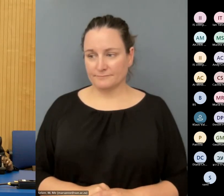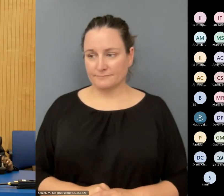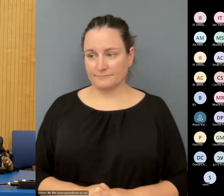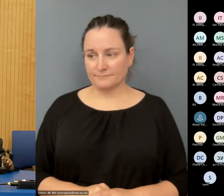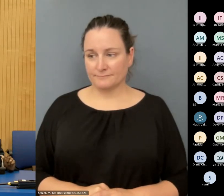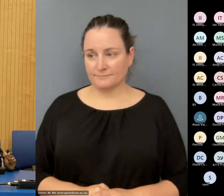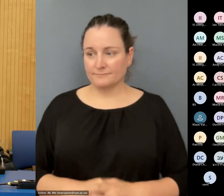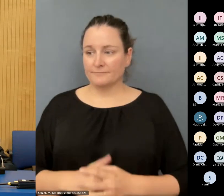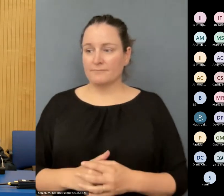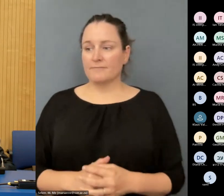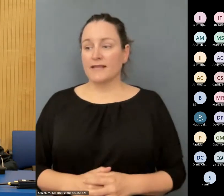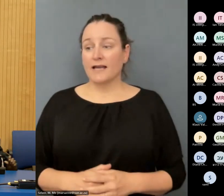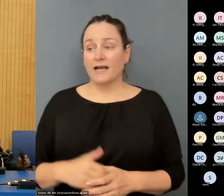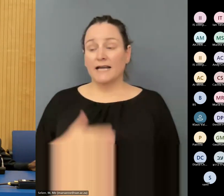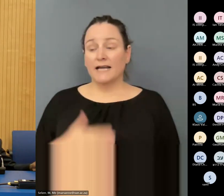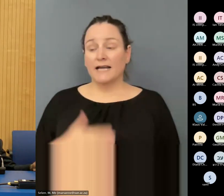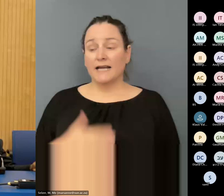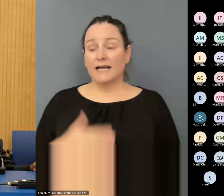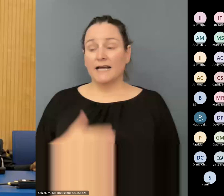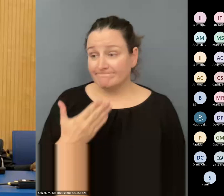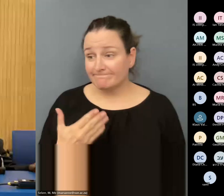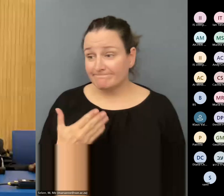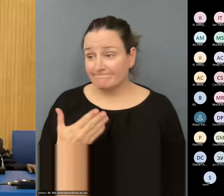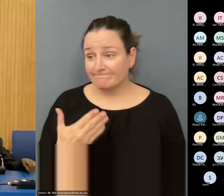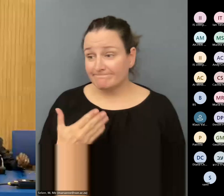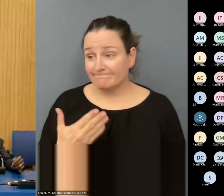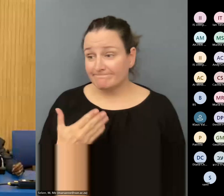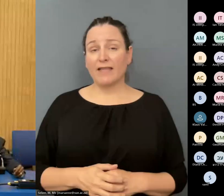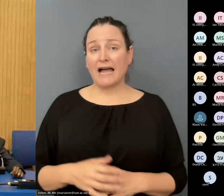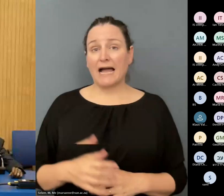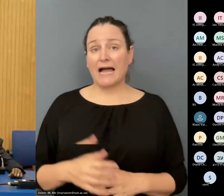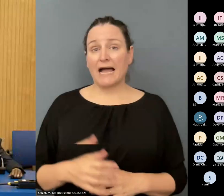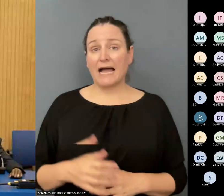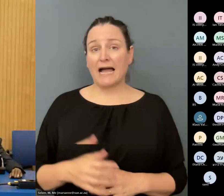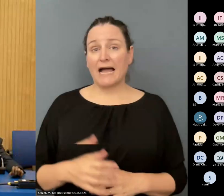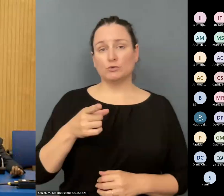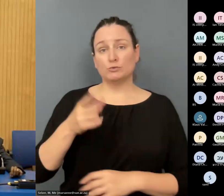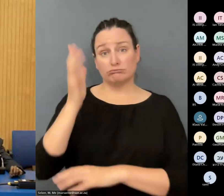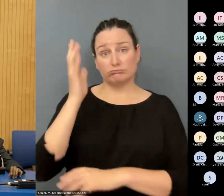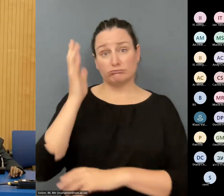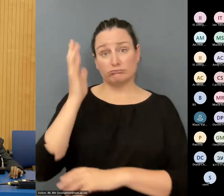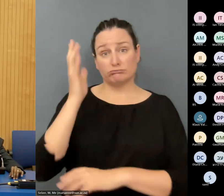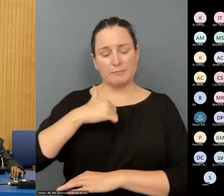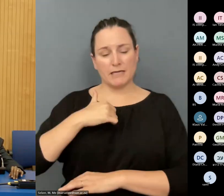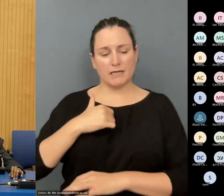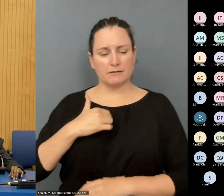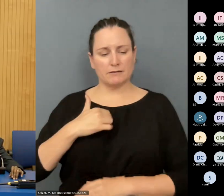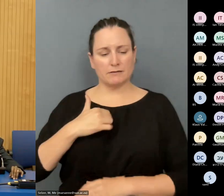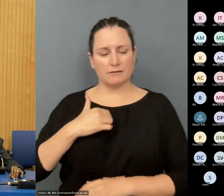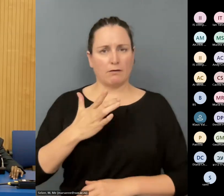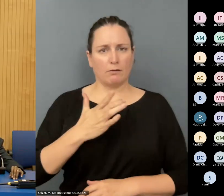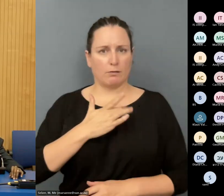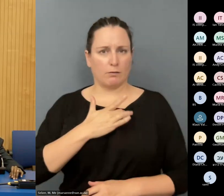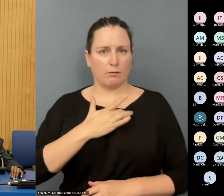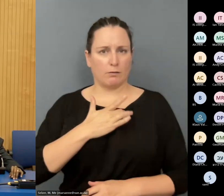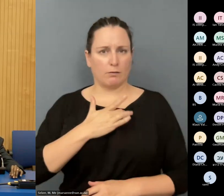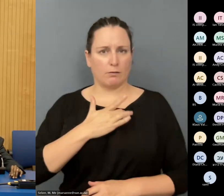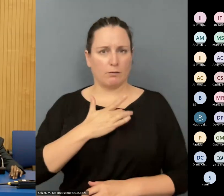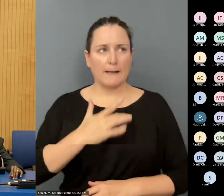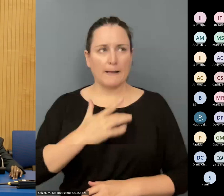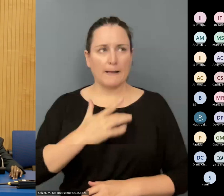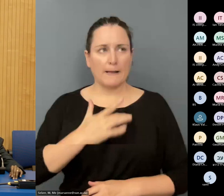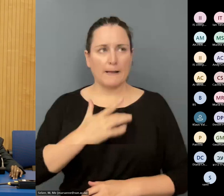I think there's something that you said that really resonated with me. Being invisible to support is something that